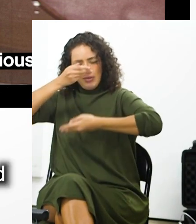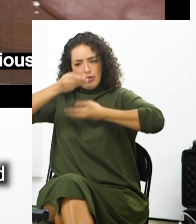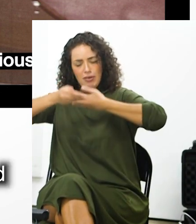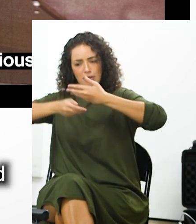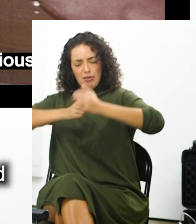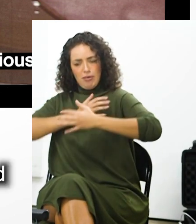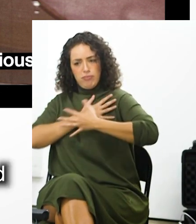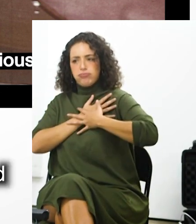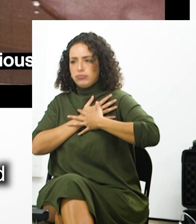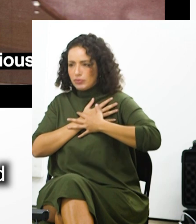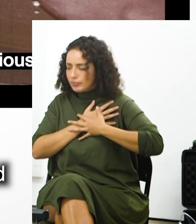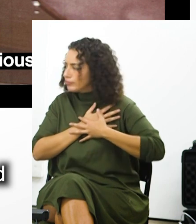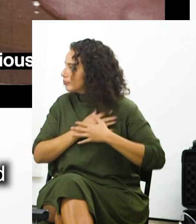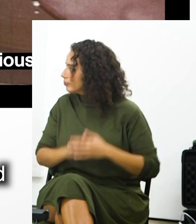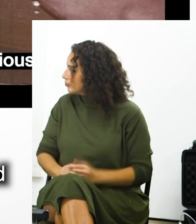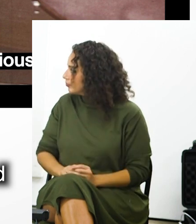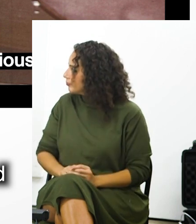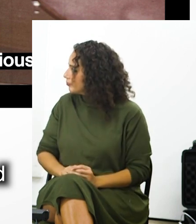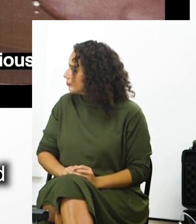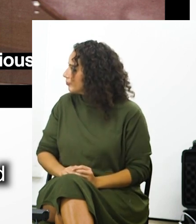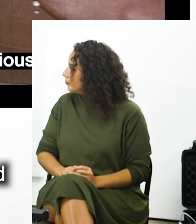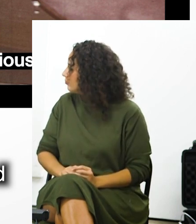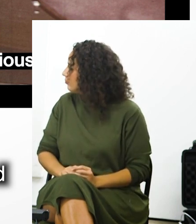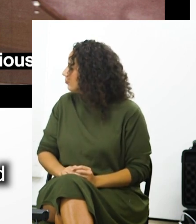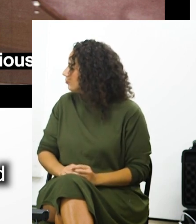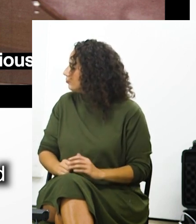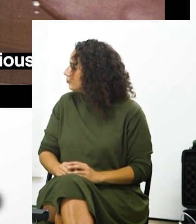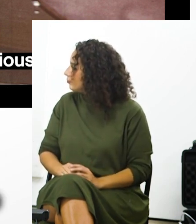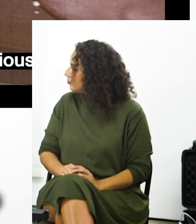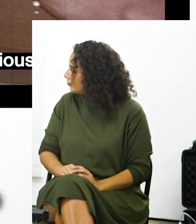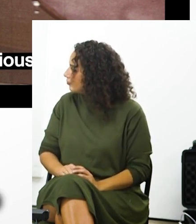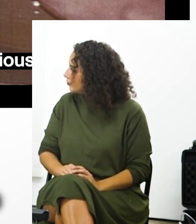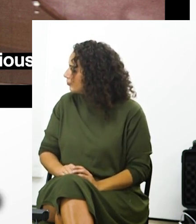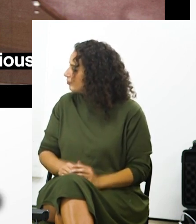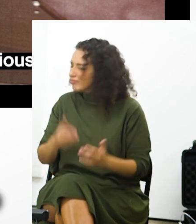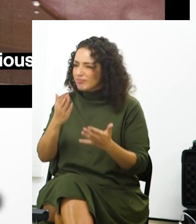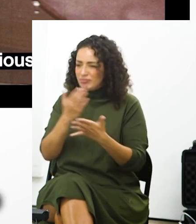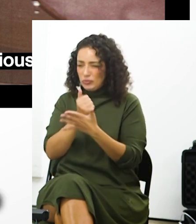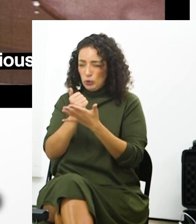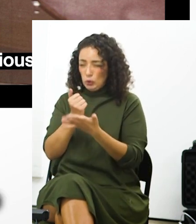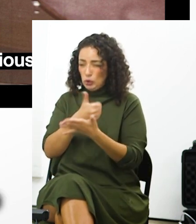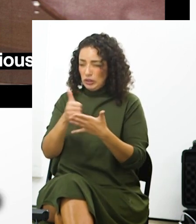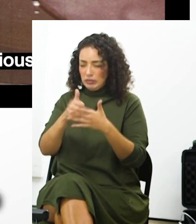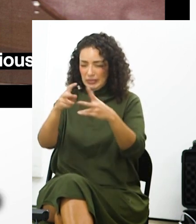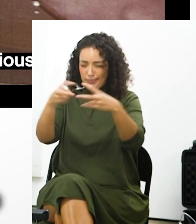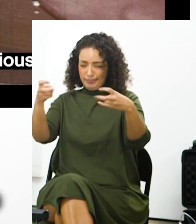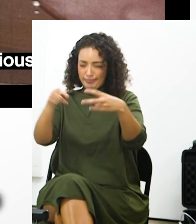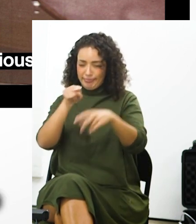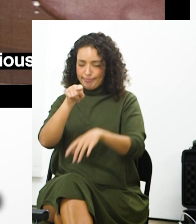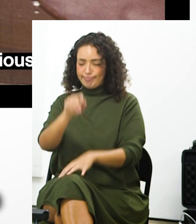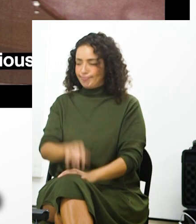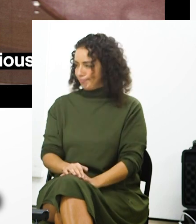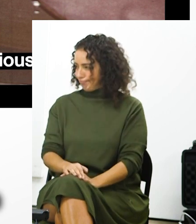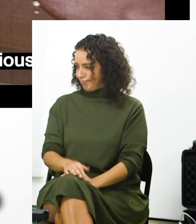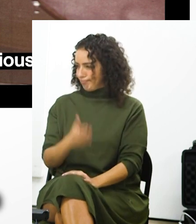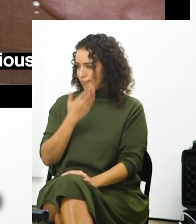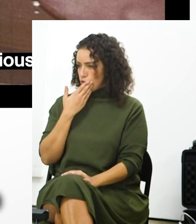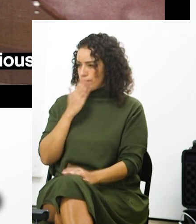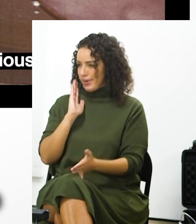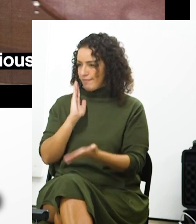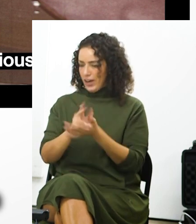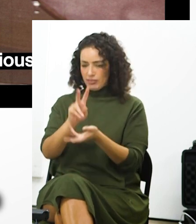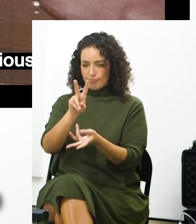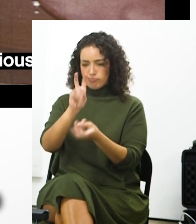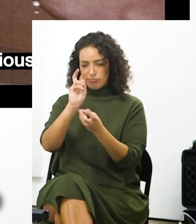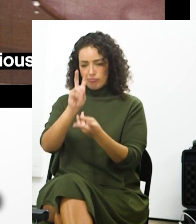a lot of misconception there was about caption being like something that is not really, that is dry, just about information giving, and